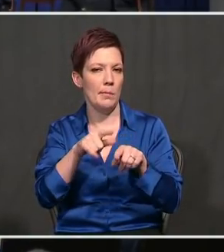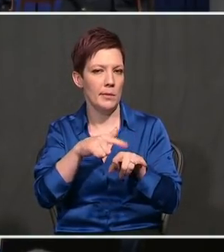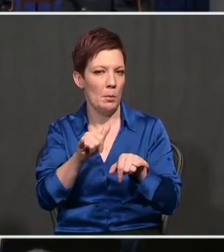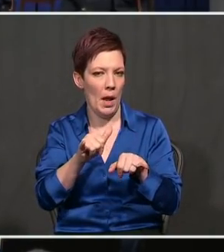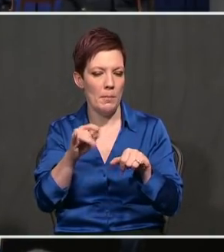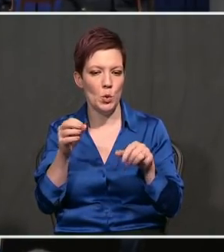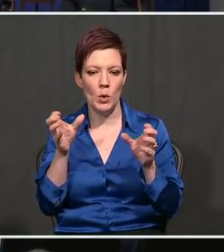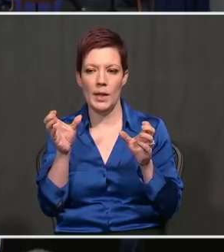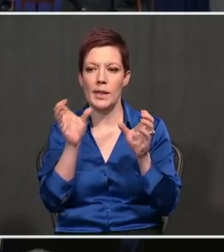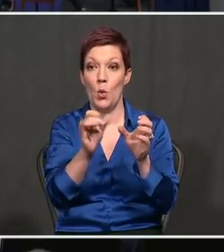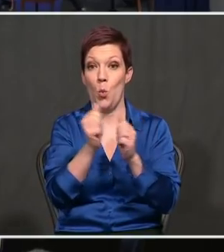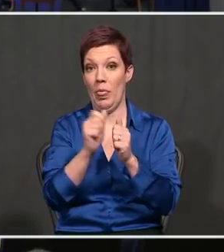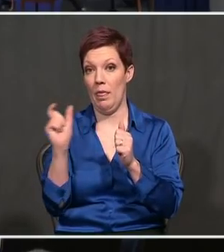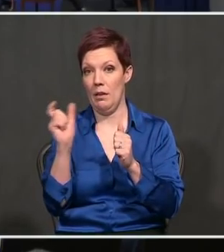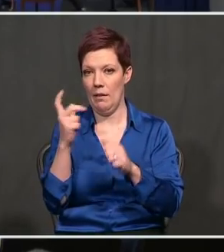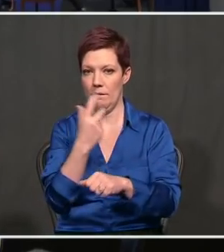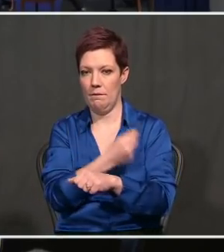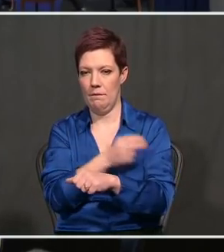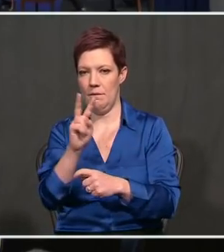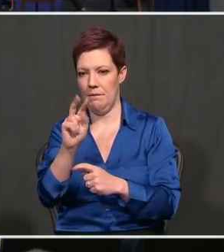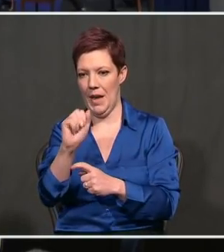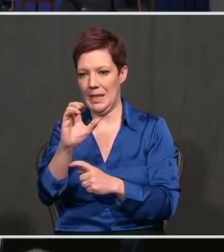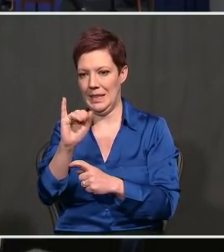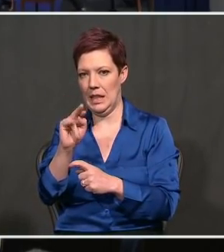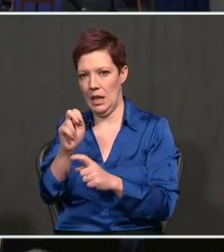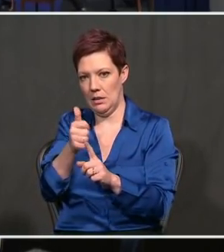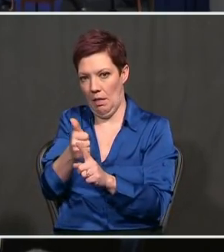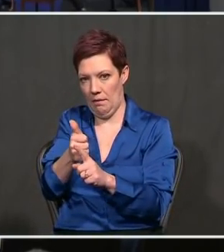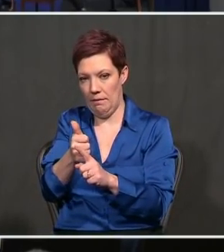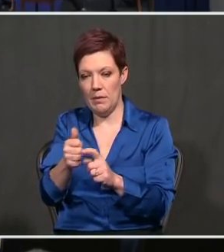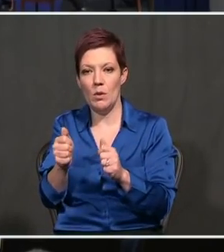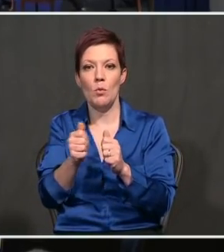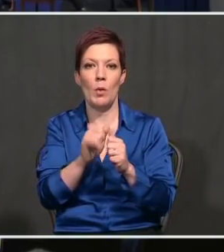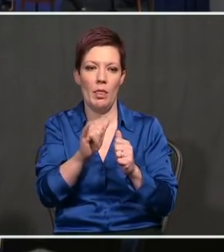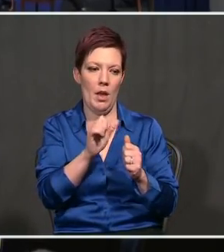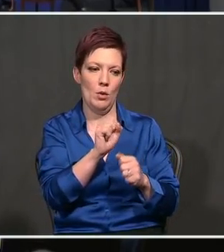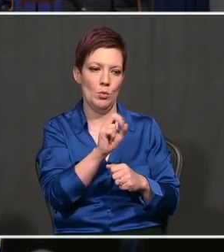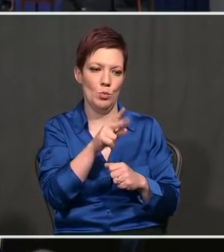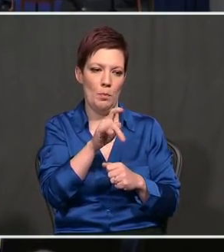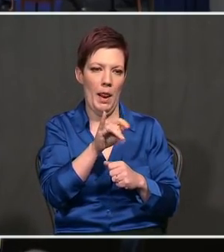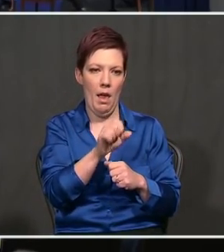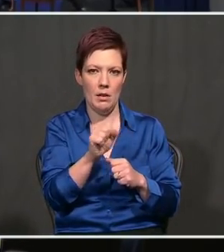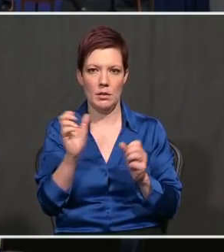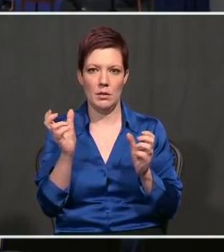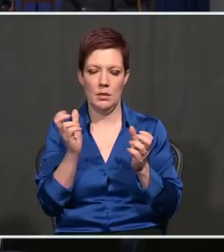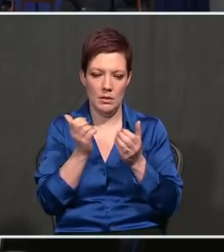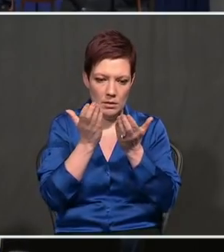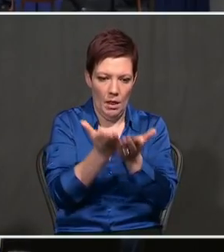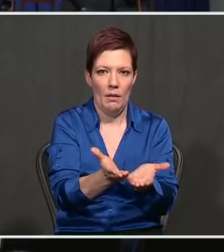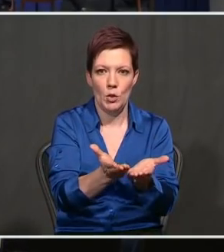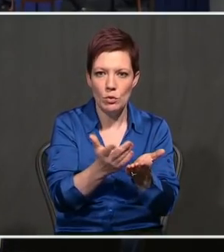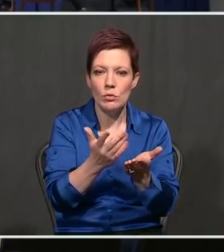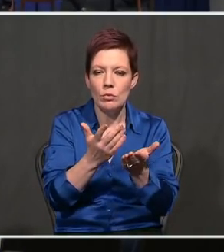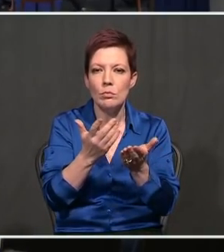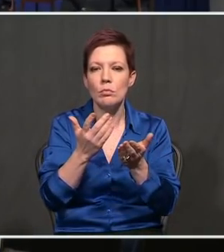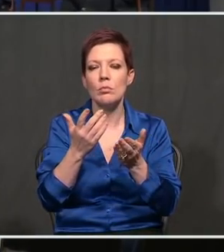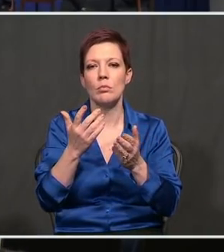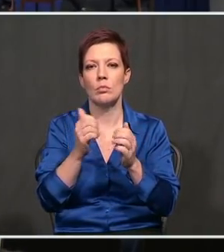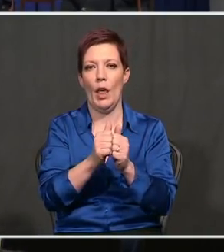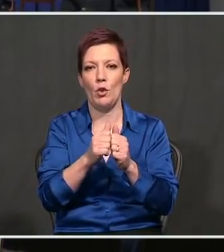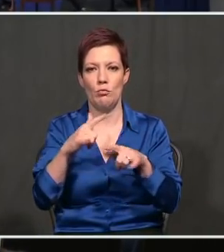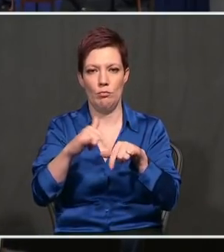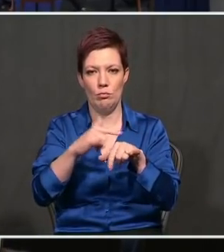with that Pfizer vaccine. And then we will be distributing that kit there, the 100-dose kit, to our